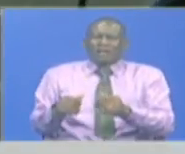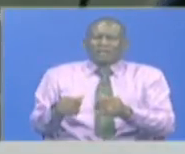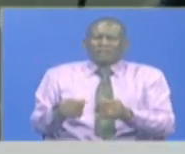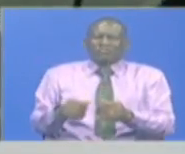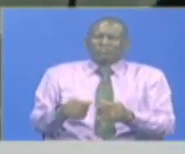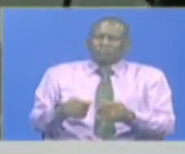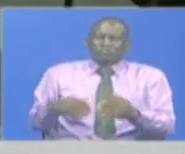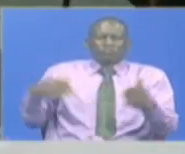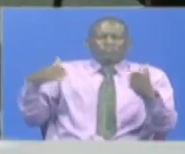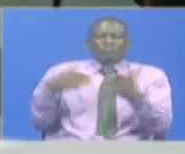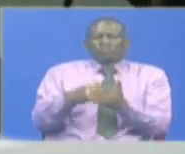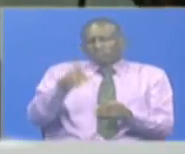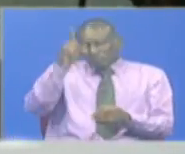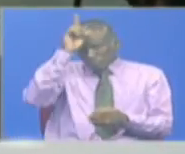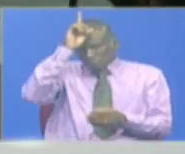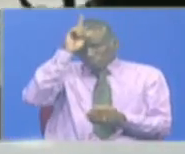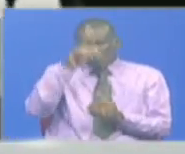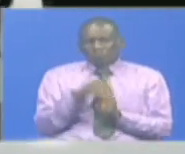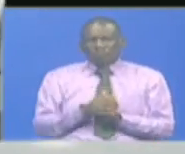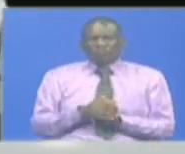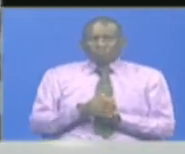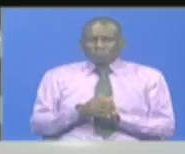village.